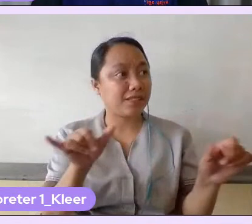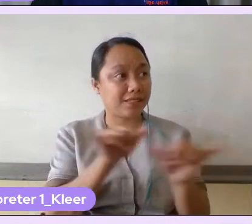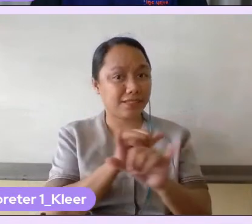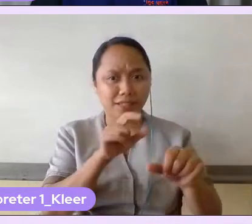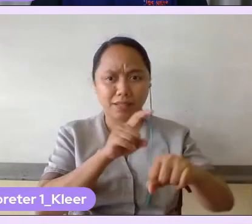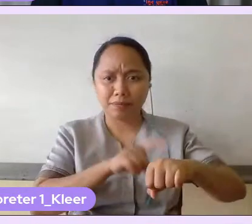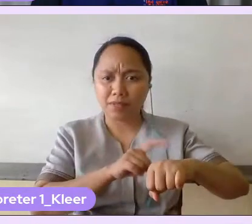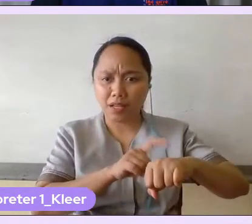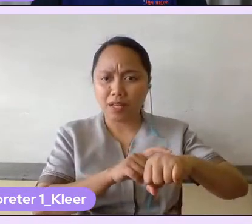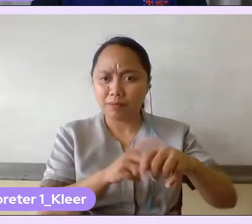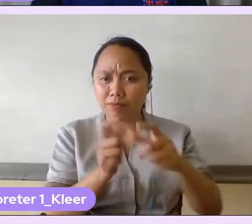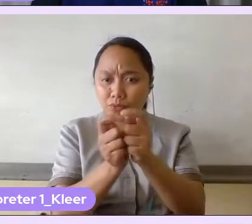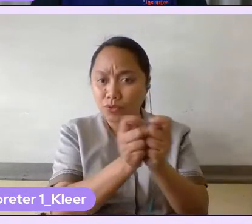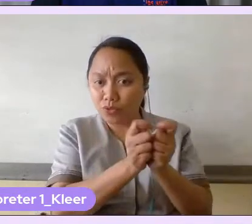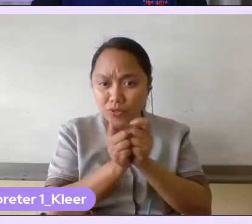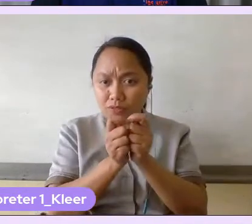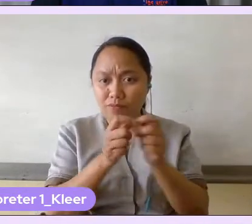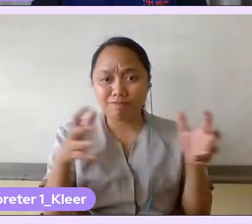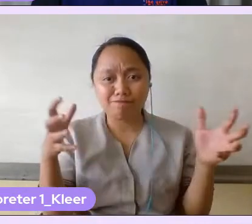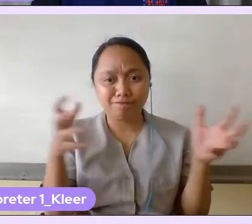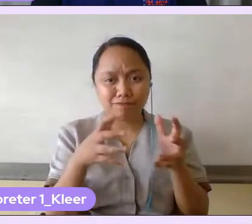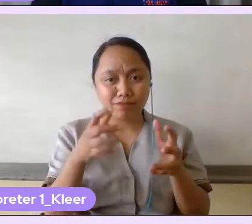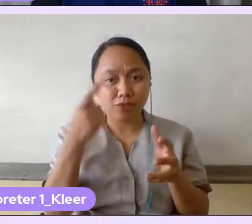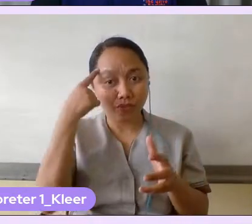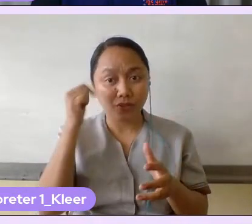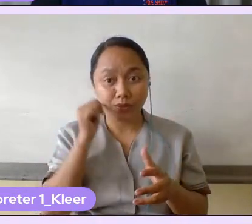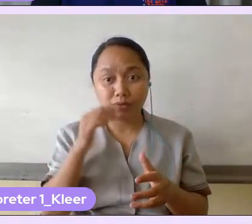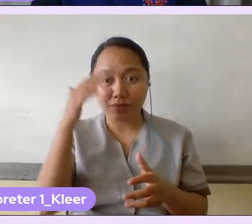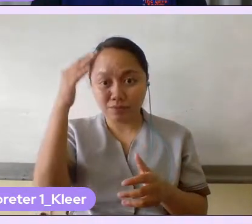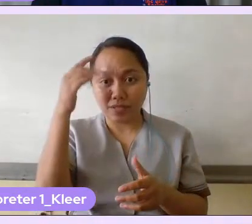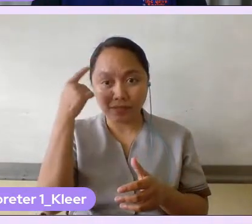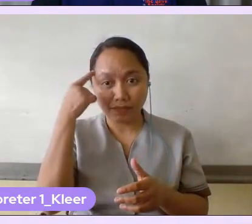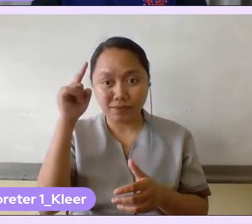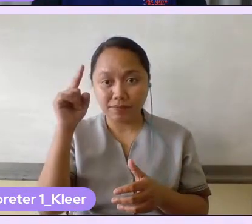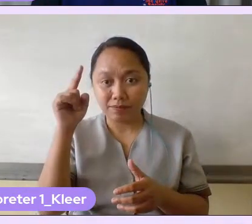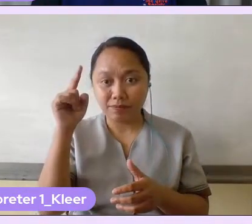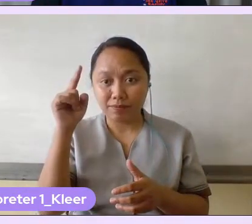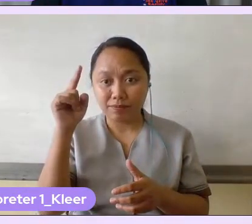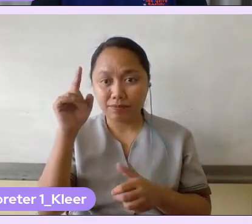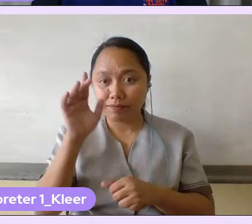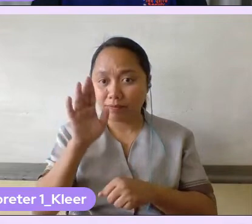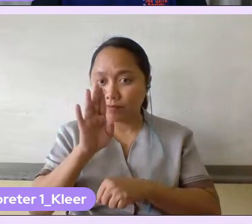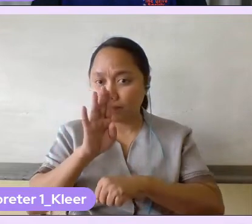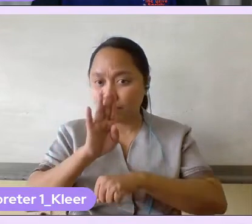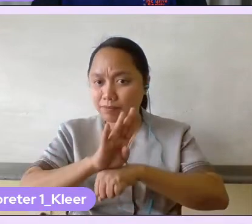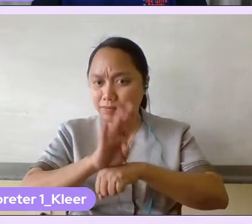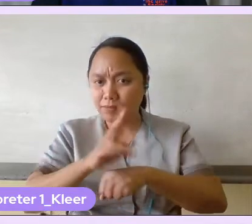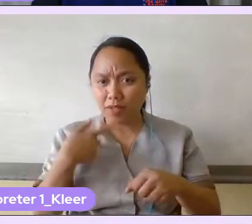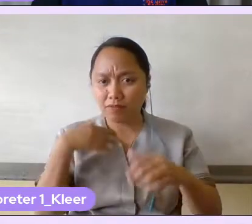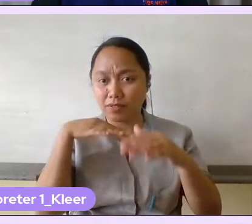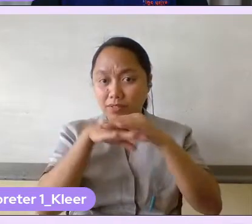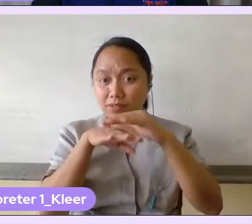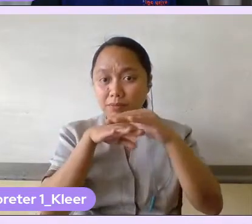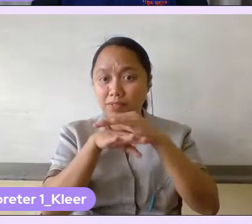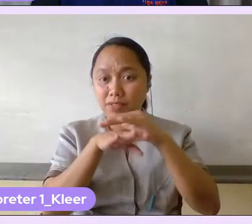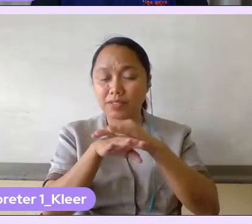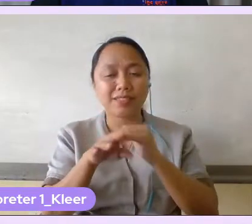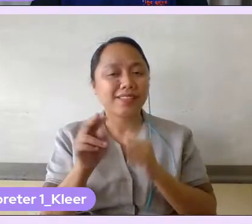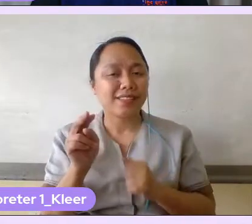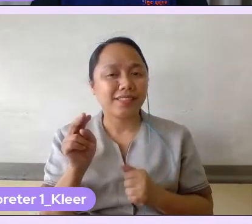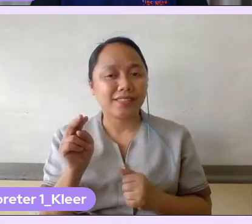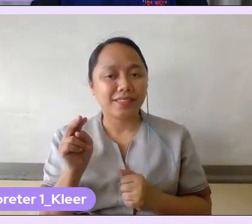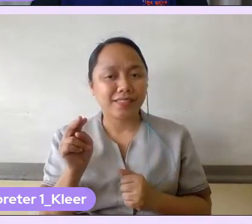businesses, whether they're run by women or men, right, deserve our attention. I think sa Philippines, we have this tendency na